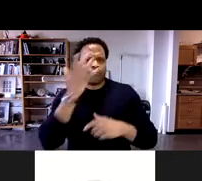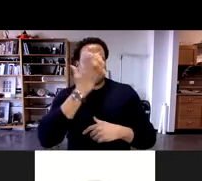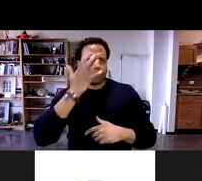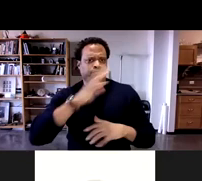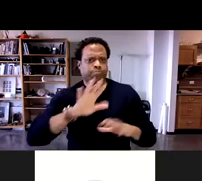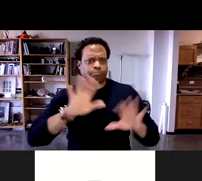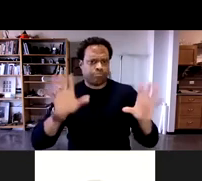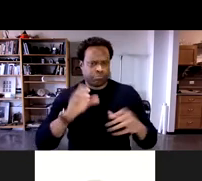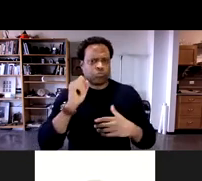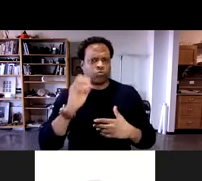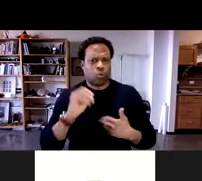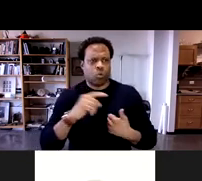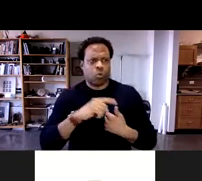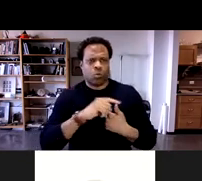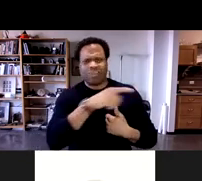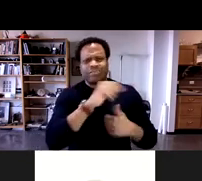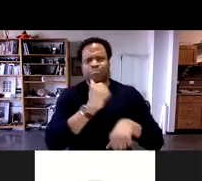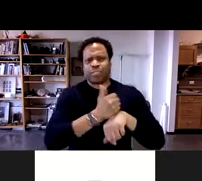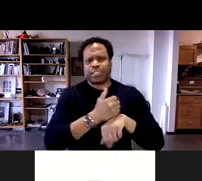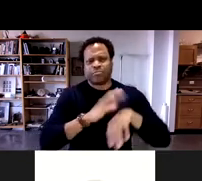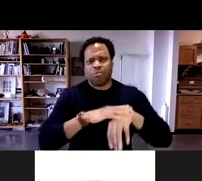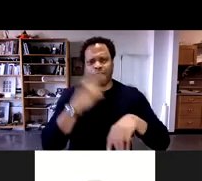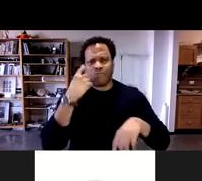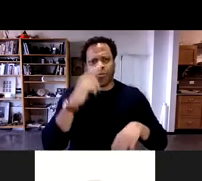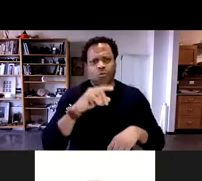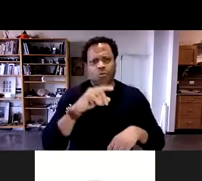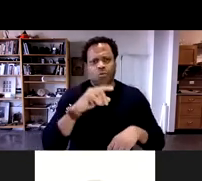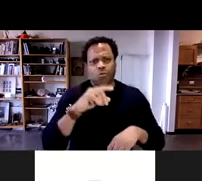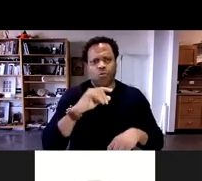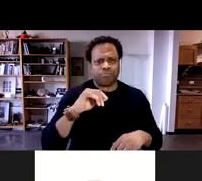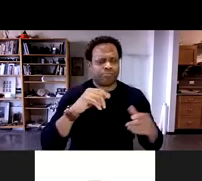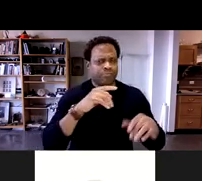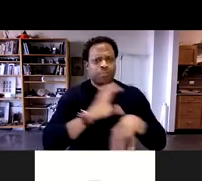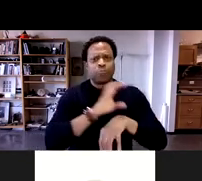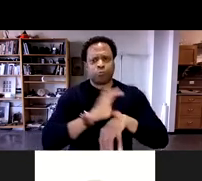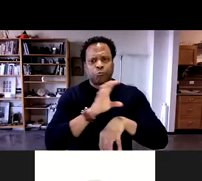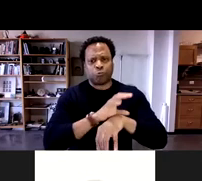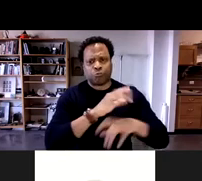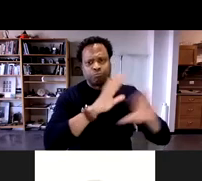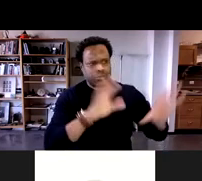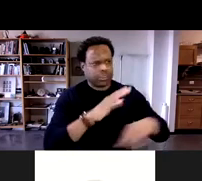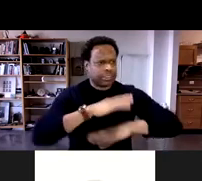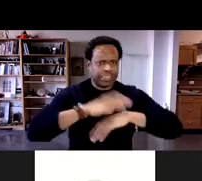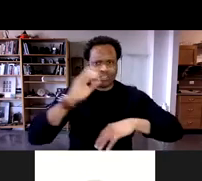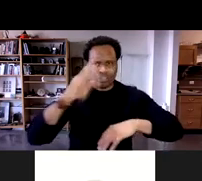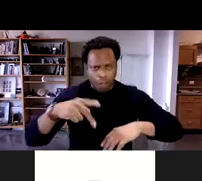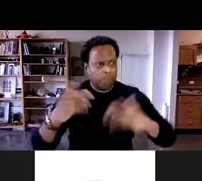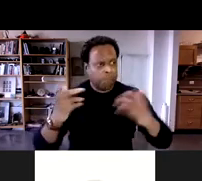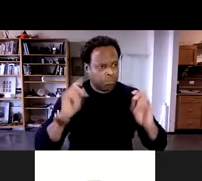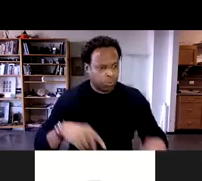If you're using your computer, iPhone, iPad, these are just basic setup